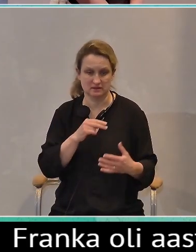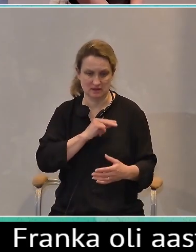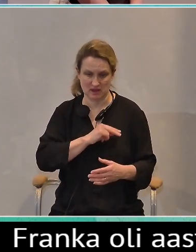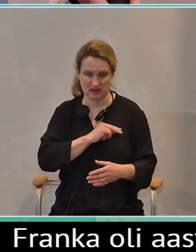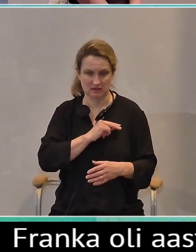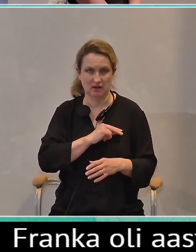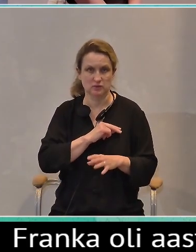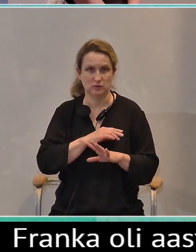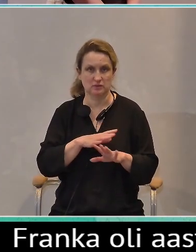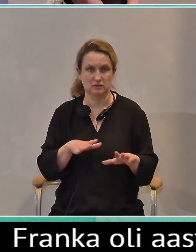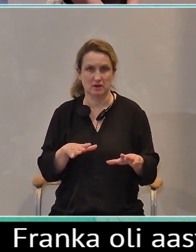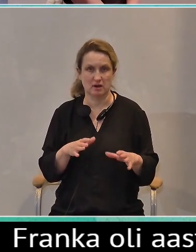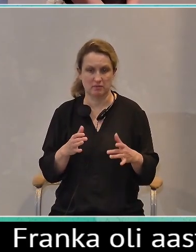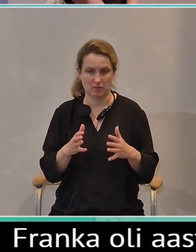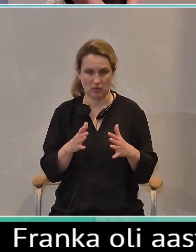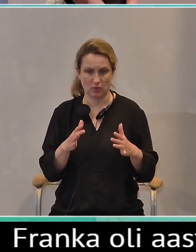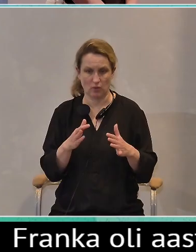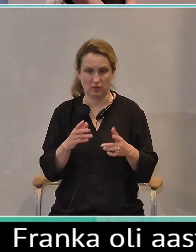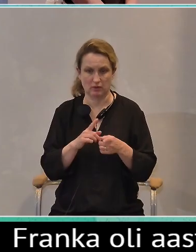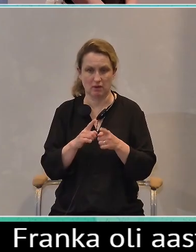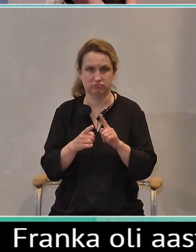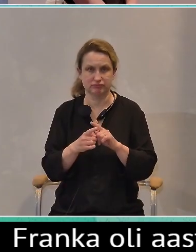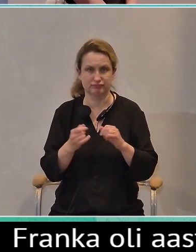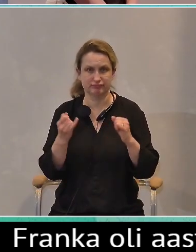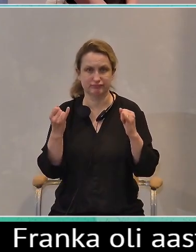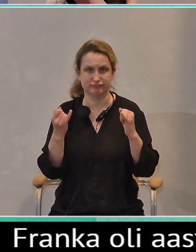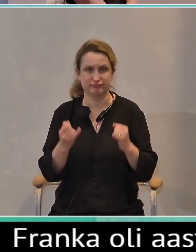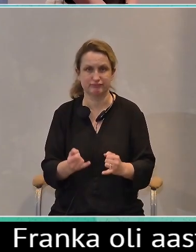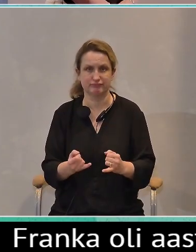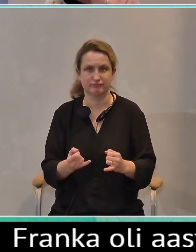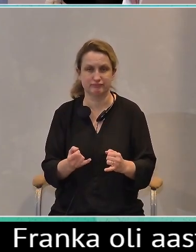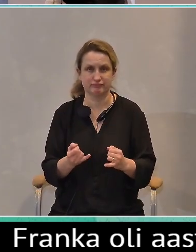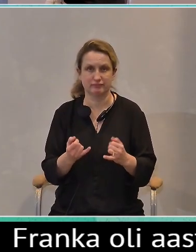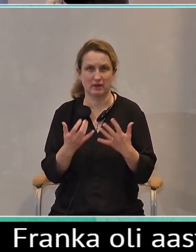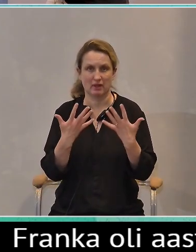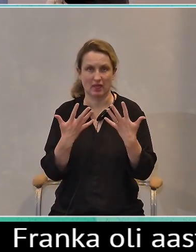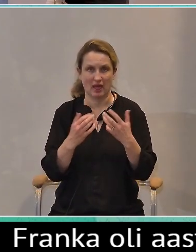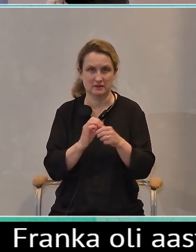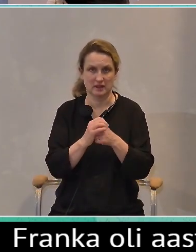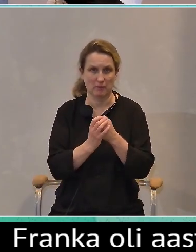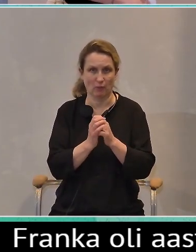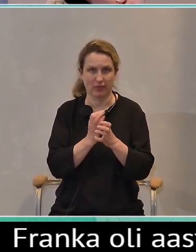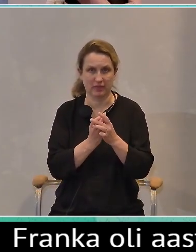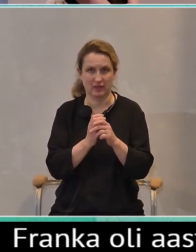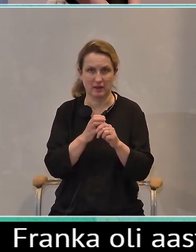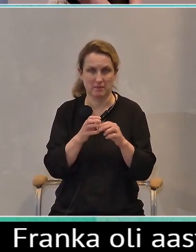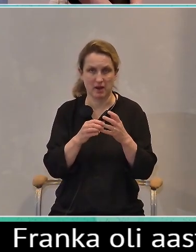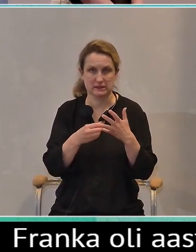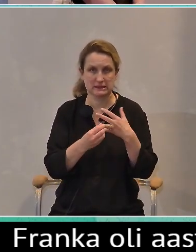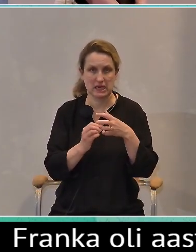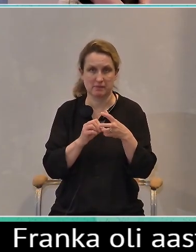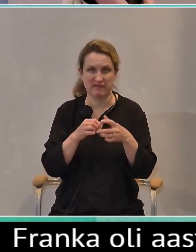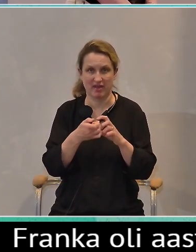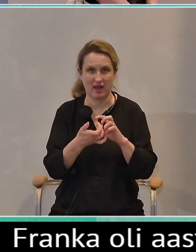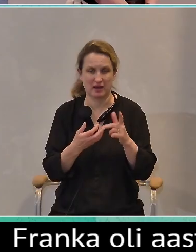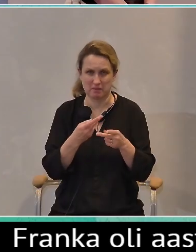She no longer used her hands purposefully. Her motoric skills regressed. She started